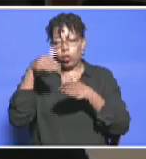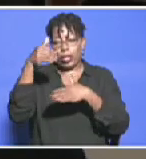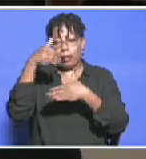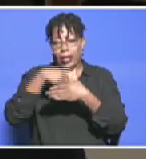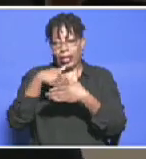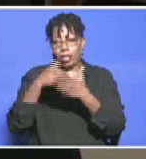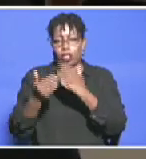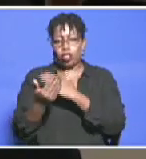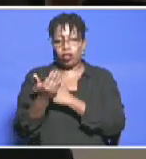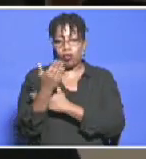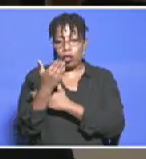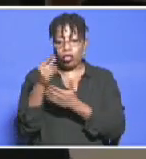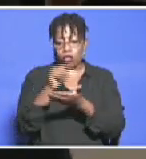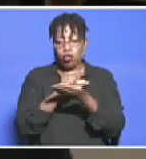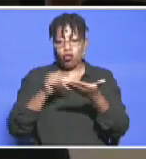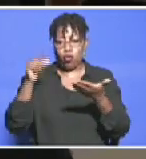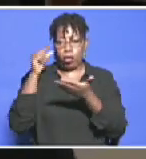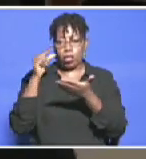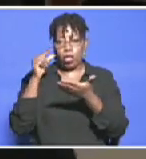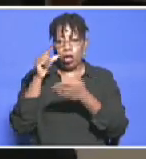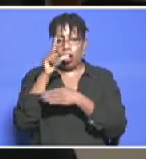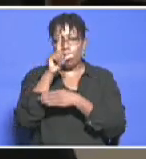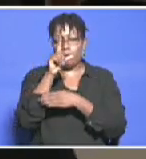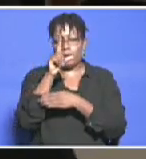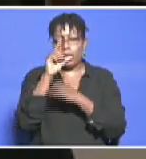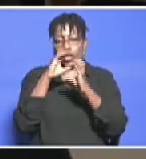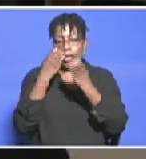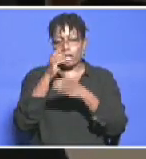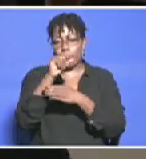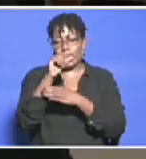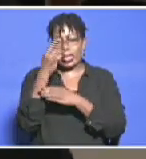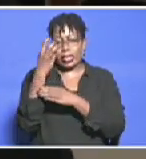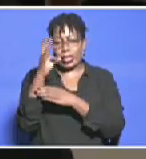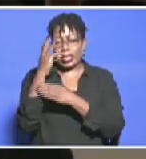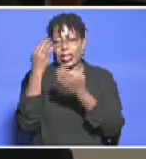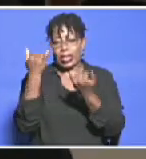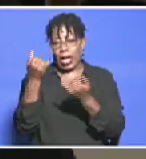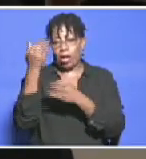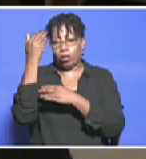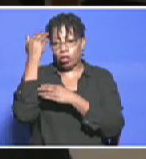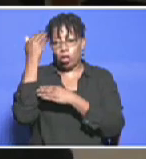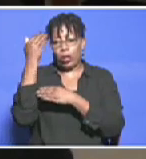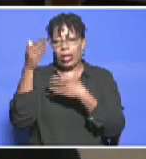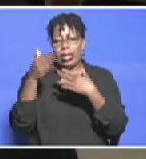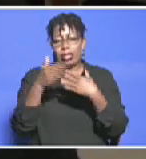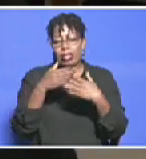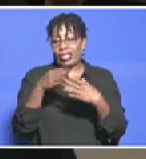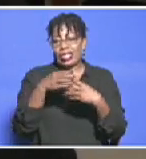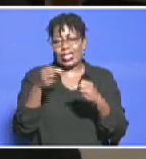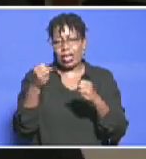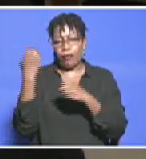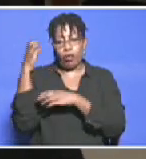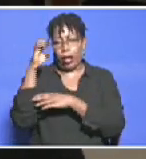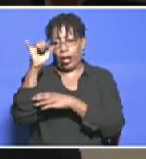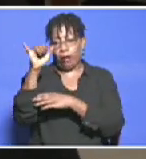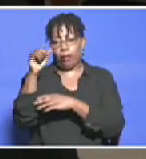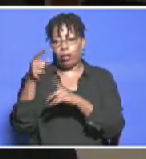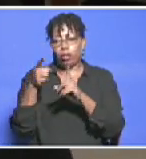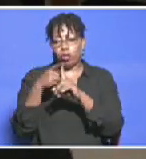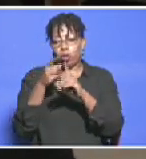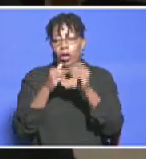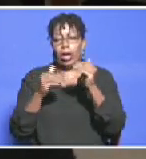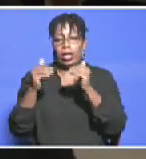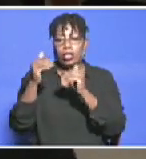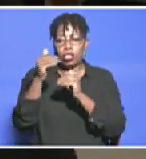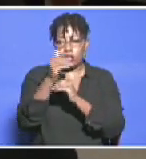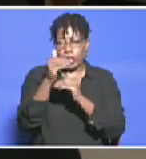was just a graduate of the class of 2016. So they know now that, you know, it doesn't take forever to achieve